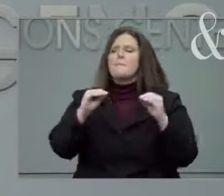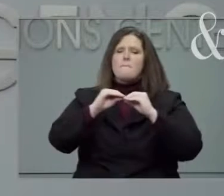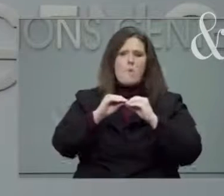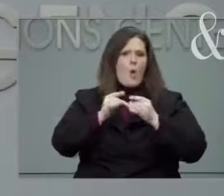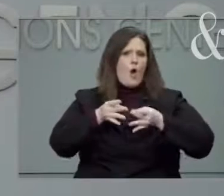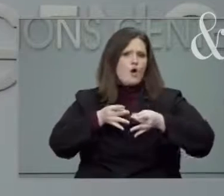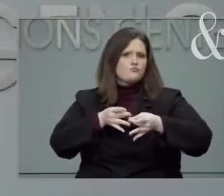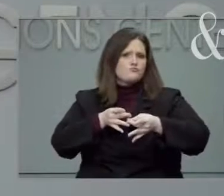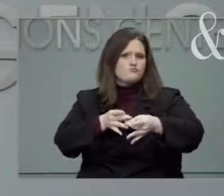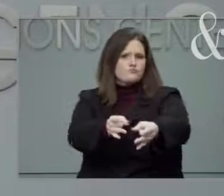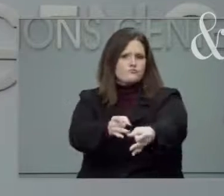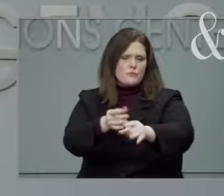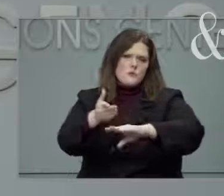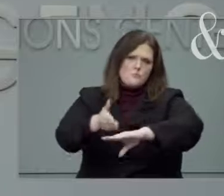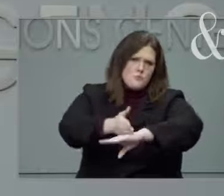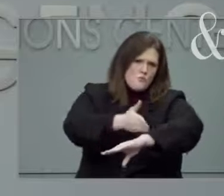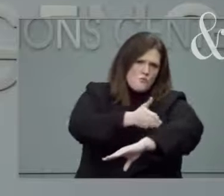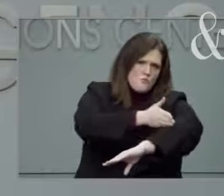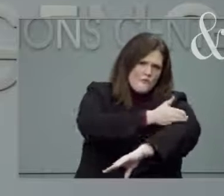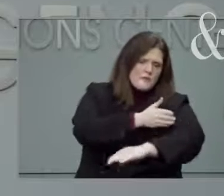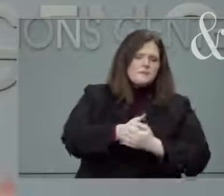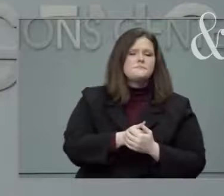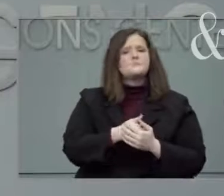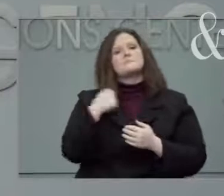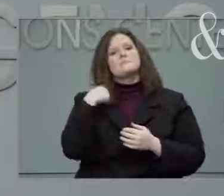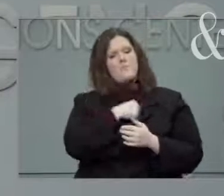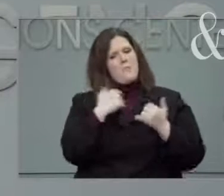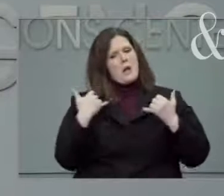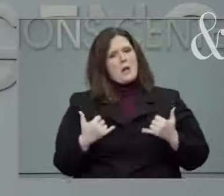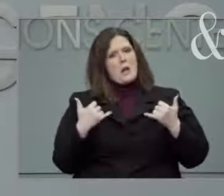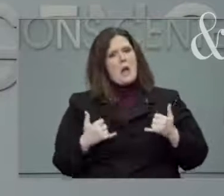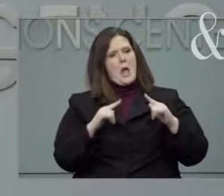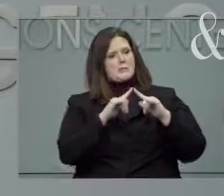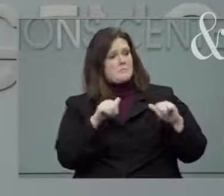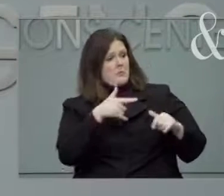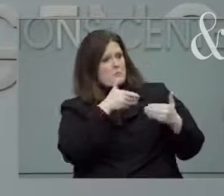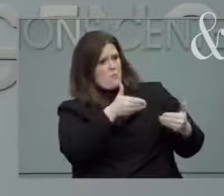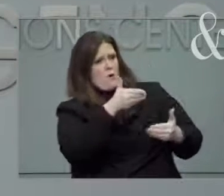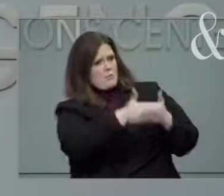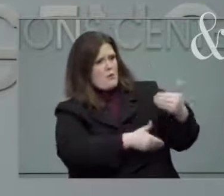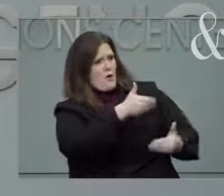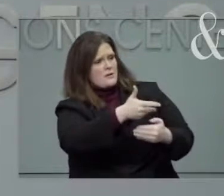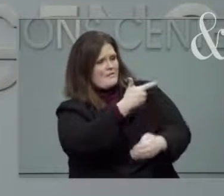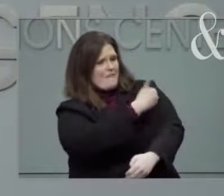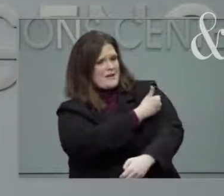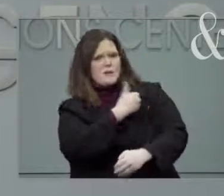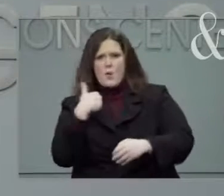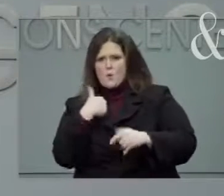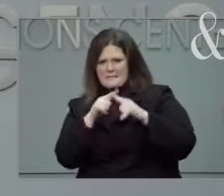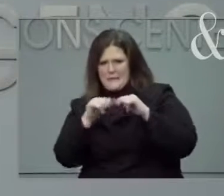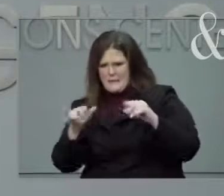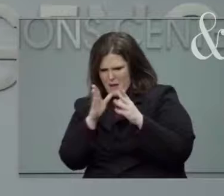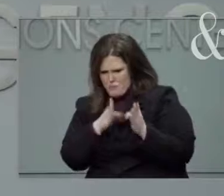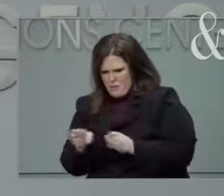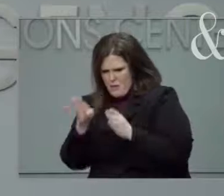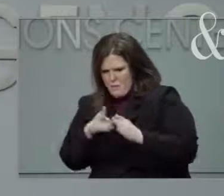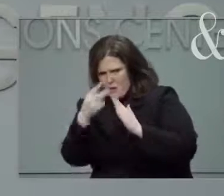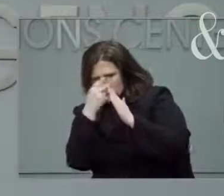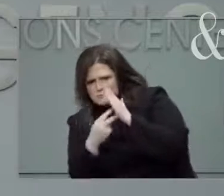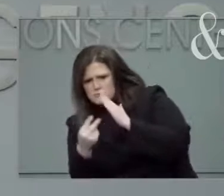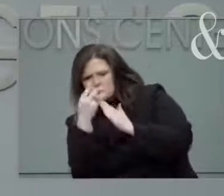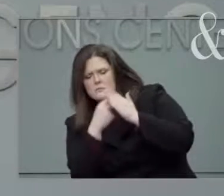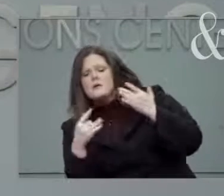appointments. We continue to look into the future for how we can do better at streamlining appointments as we go forward.